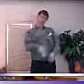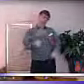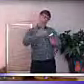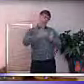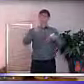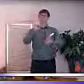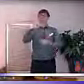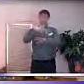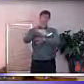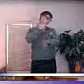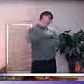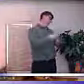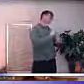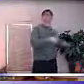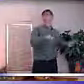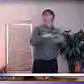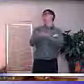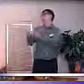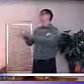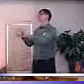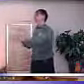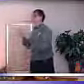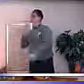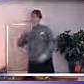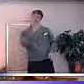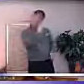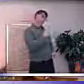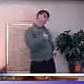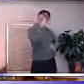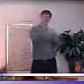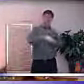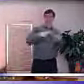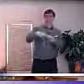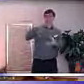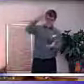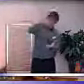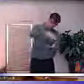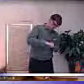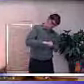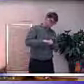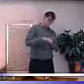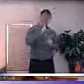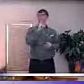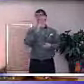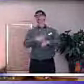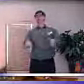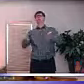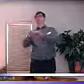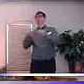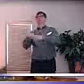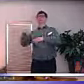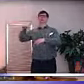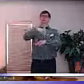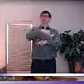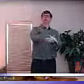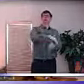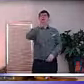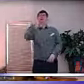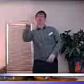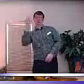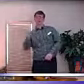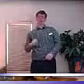that sometimes is used is that it used to be that the world believed that you could never run a mile under